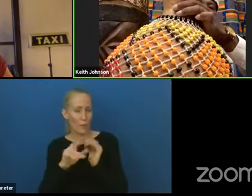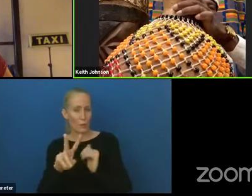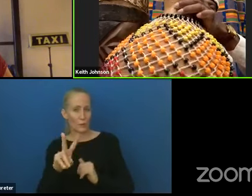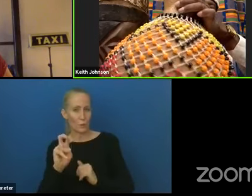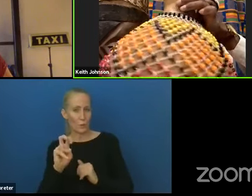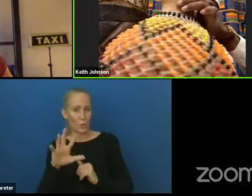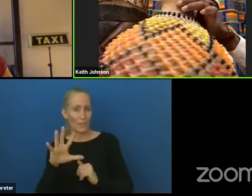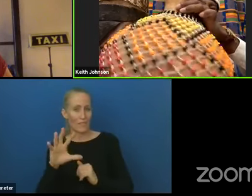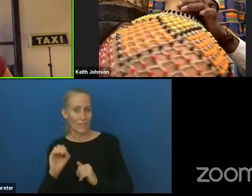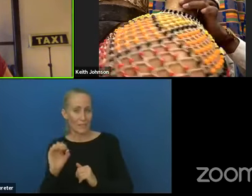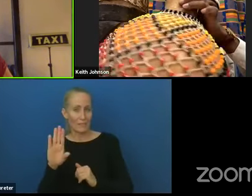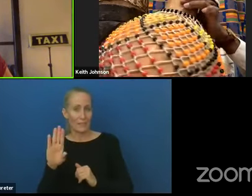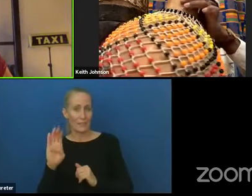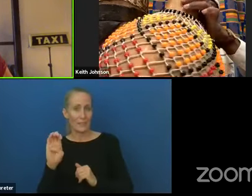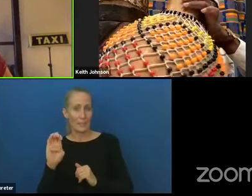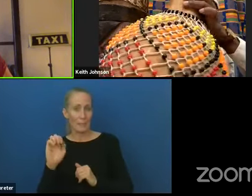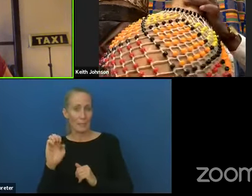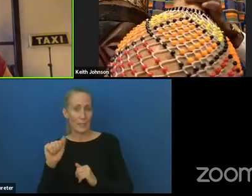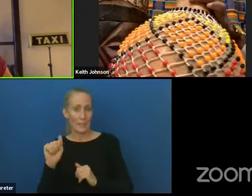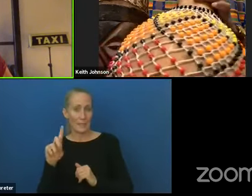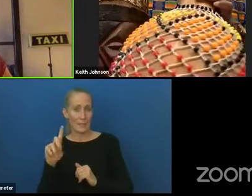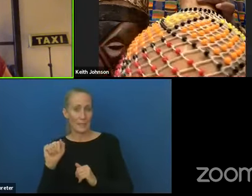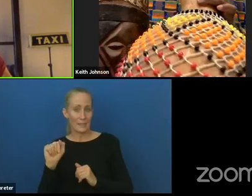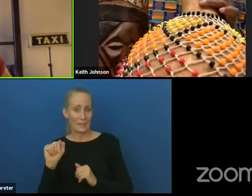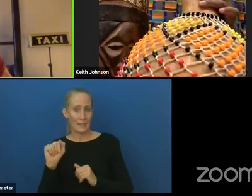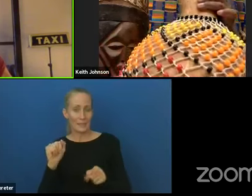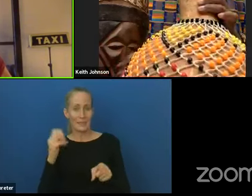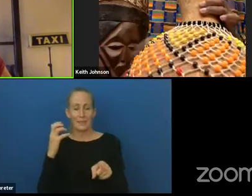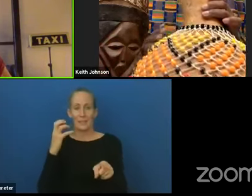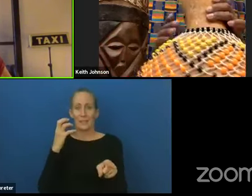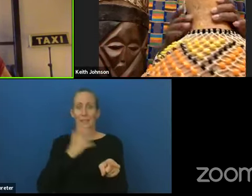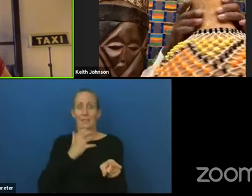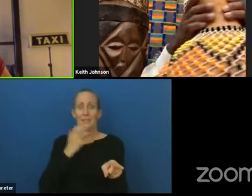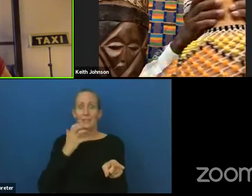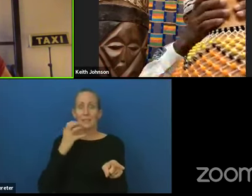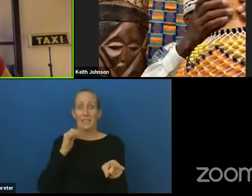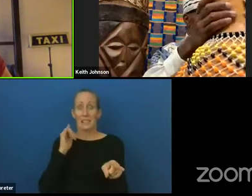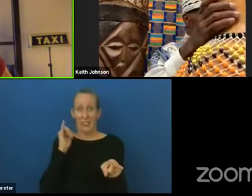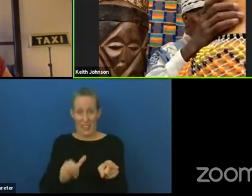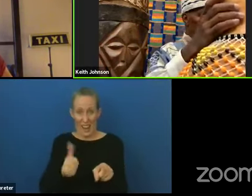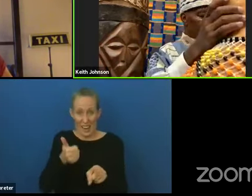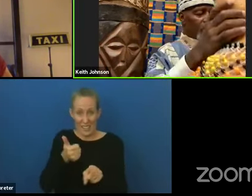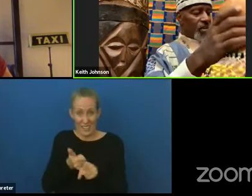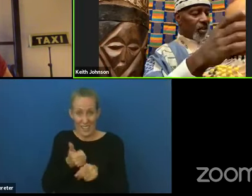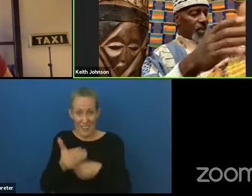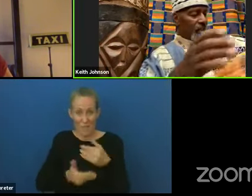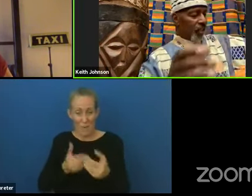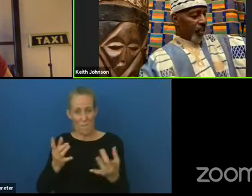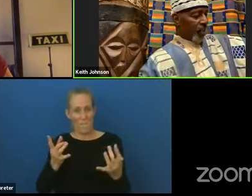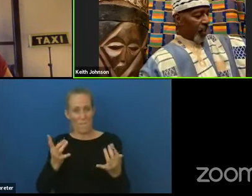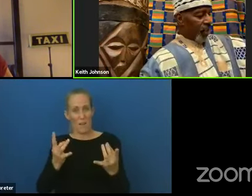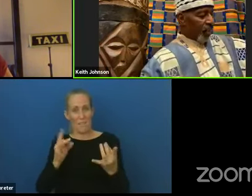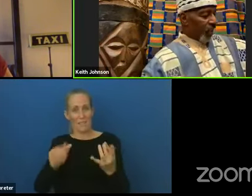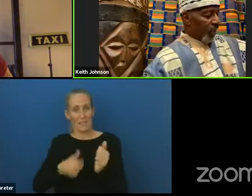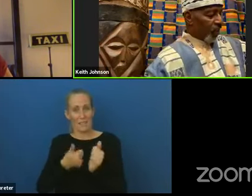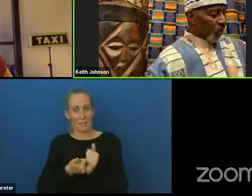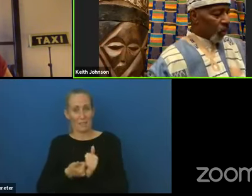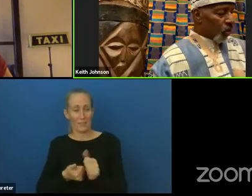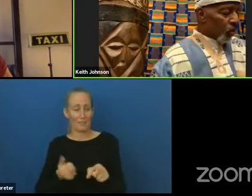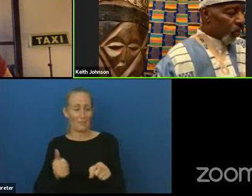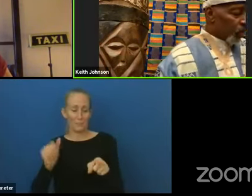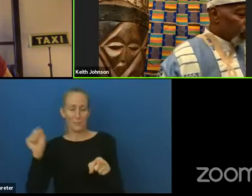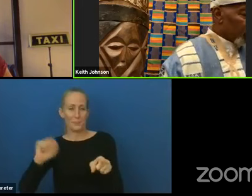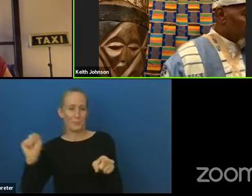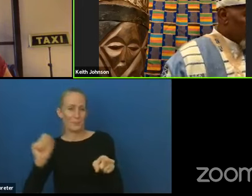1,250 beads. Wow. That's a meditative process right there, huh? Absolutely.